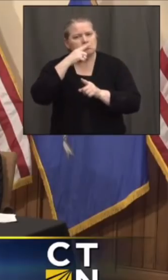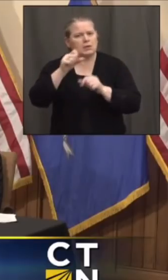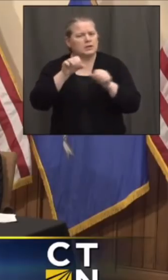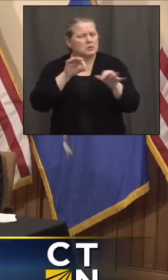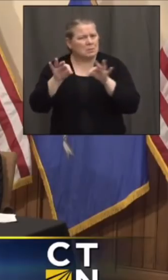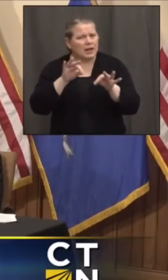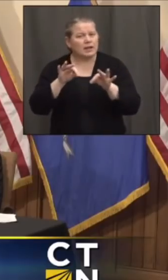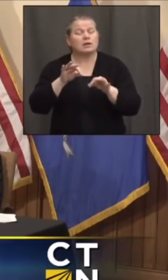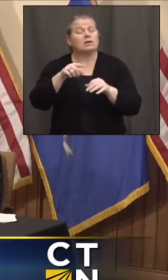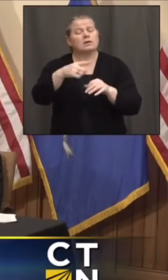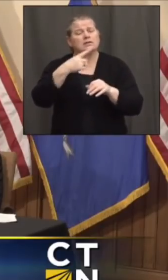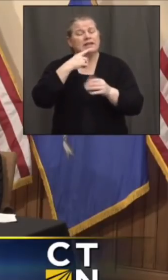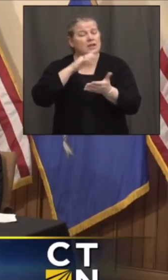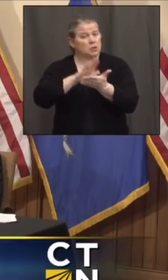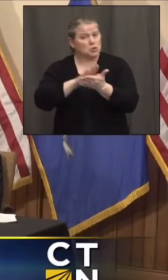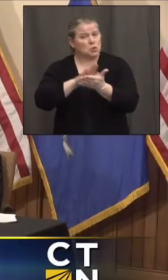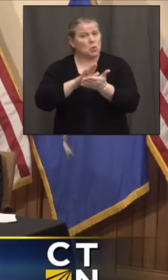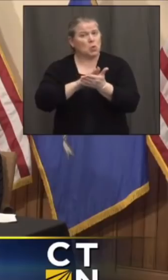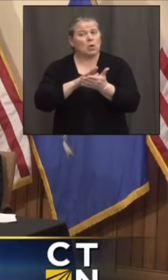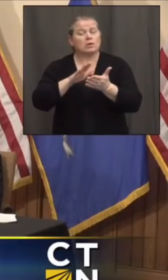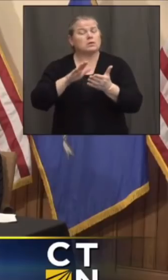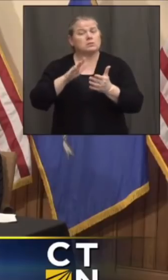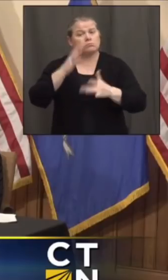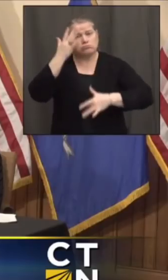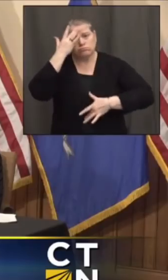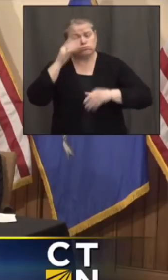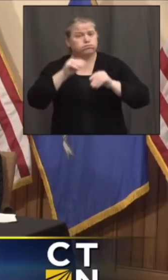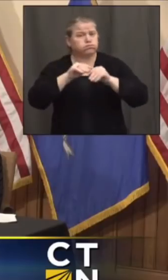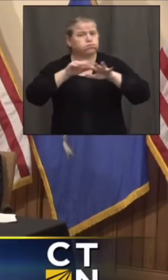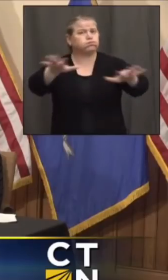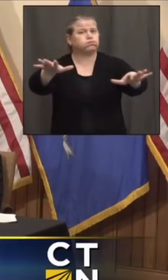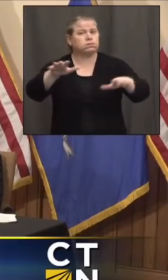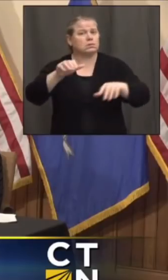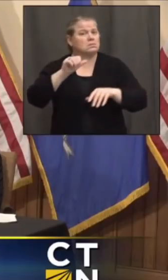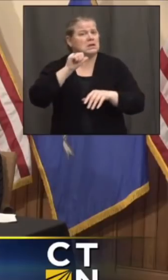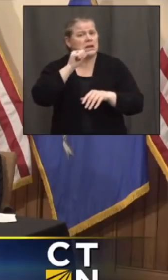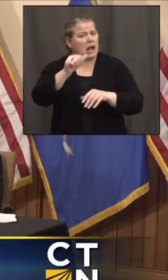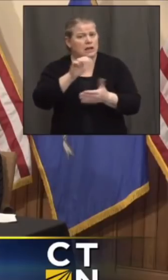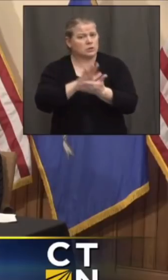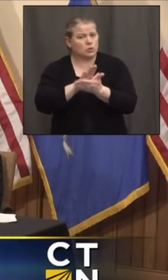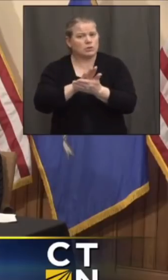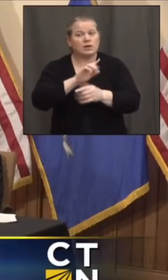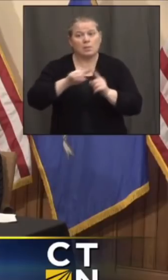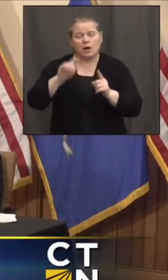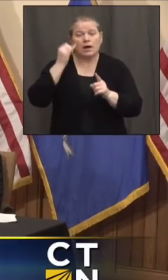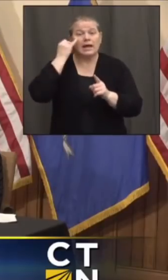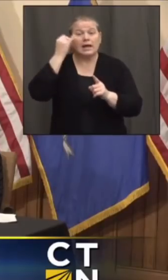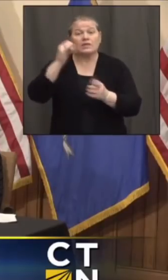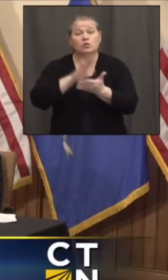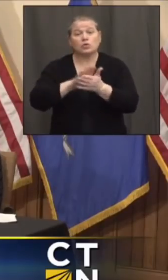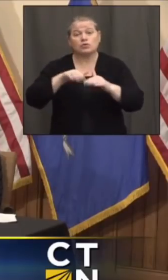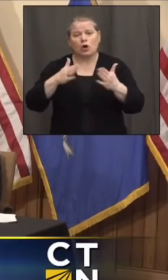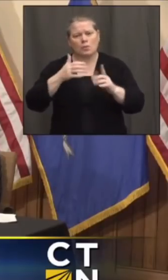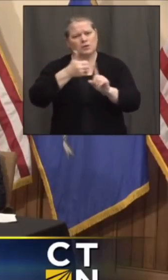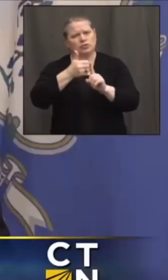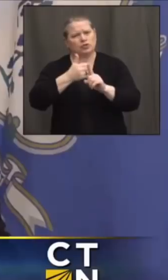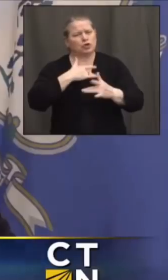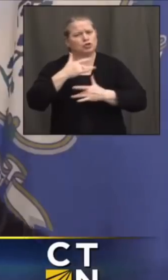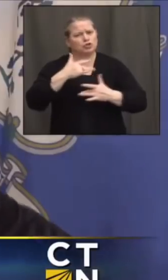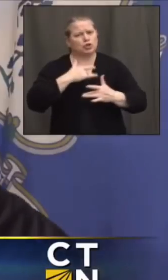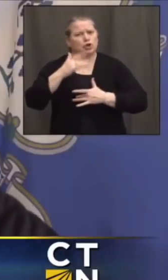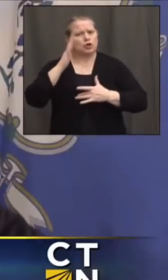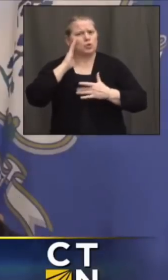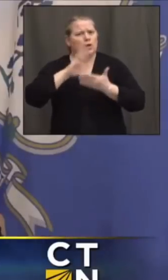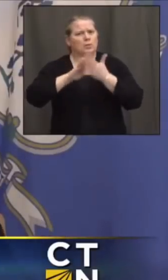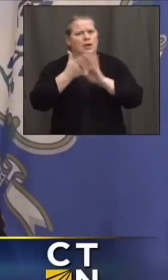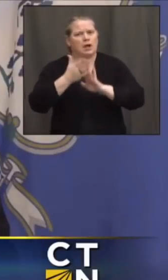transmitting the virus, and yet you're really concerned about things going downhill if schools open further? No, it has nothing to do